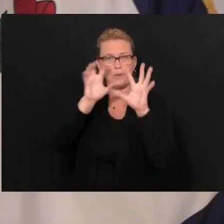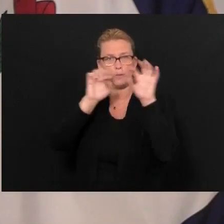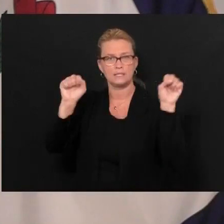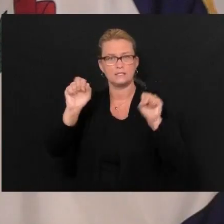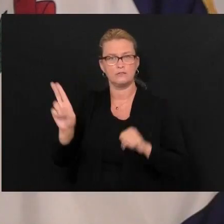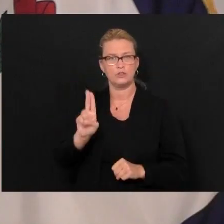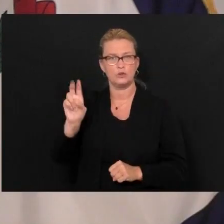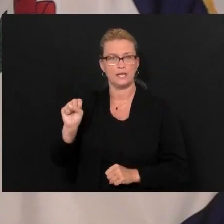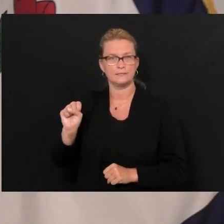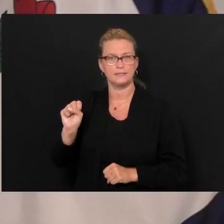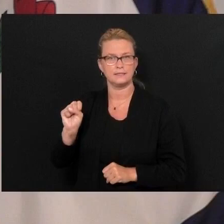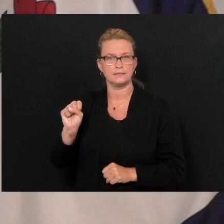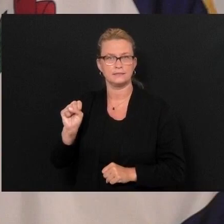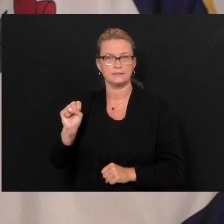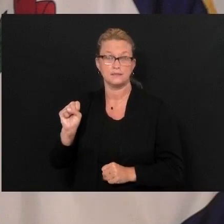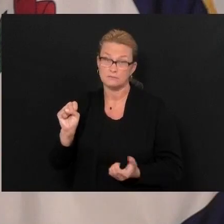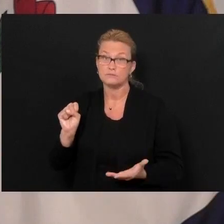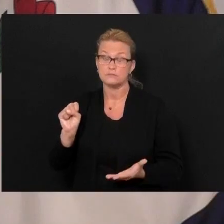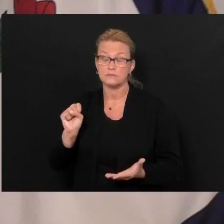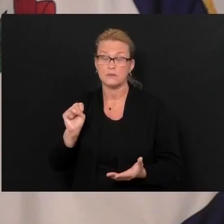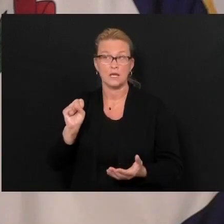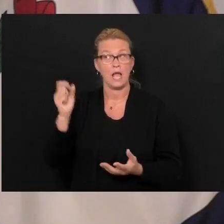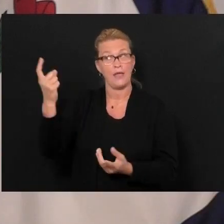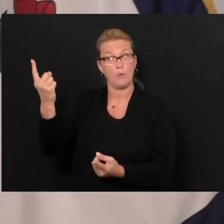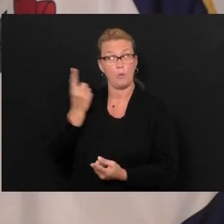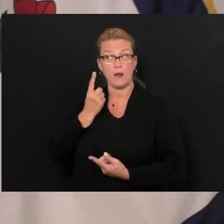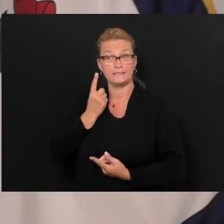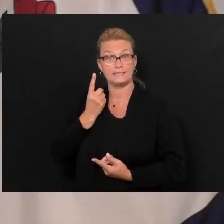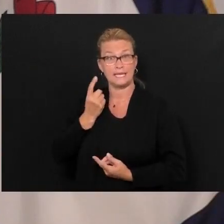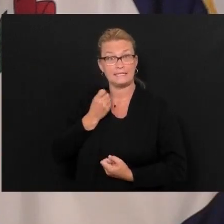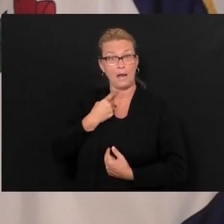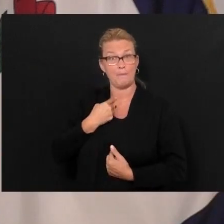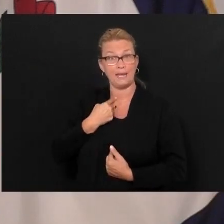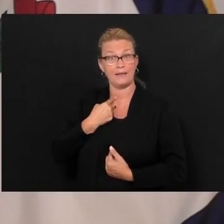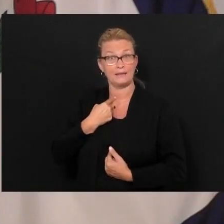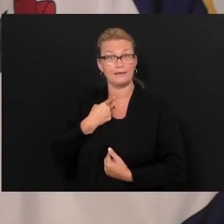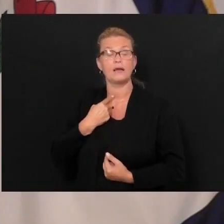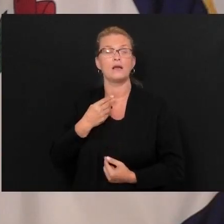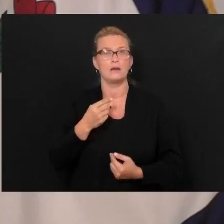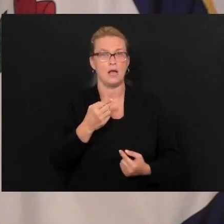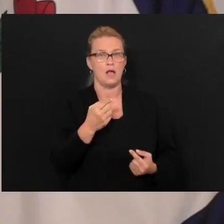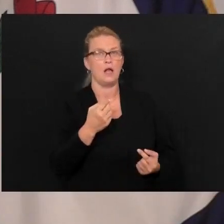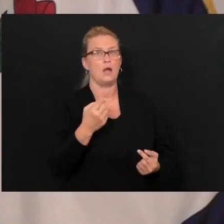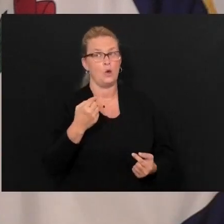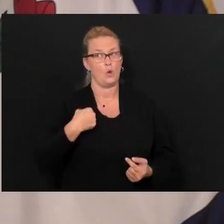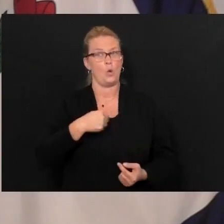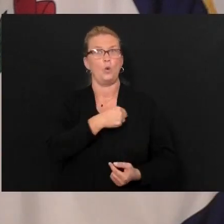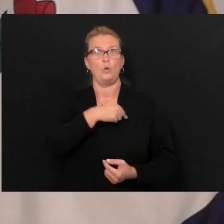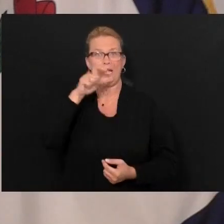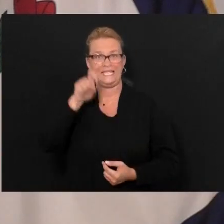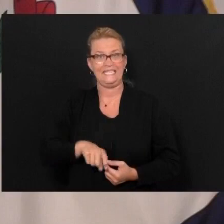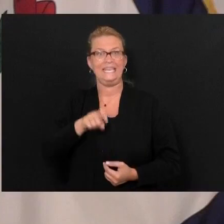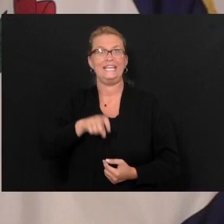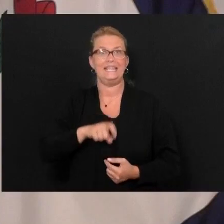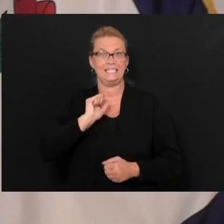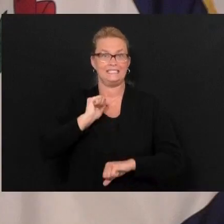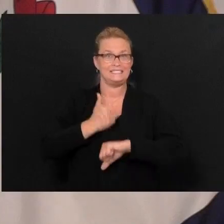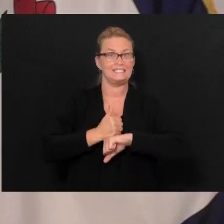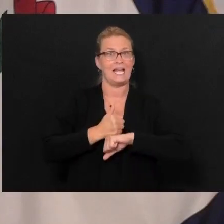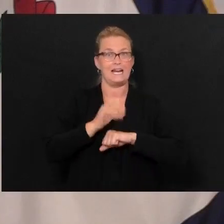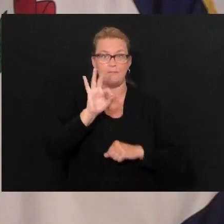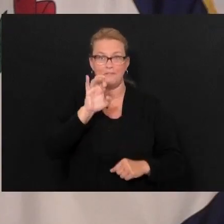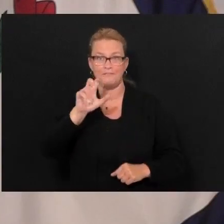States. So all they got to do is come to me and say, Governor, we think we need to be moving in